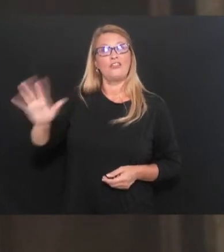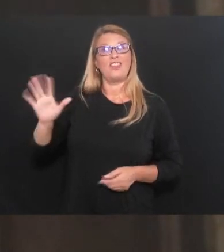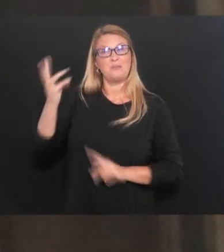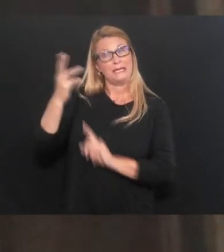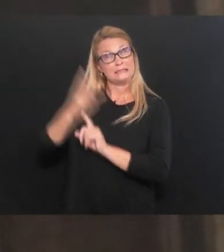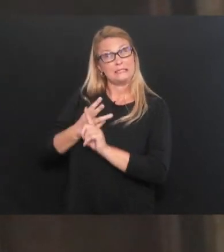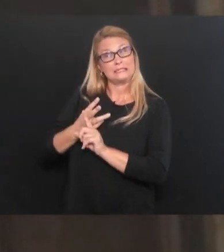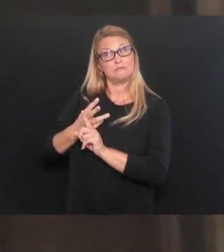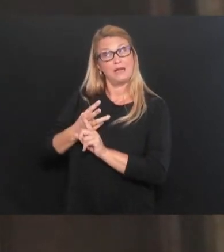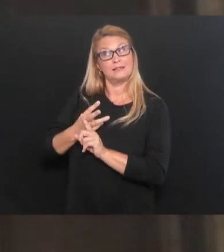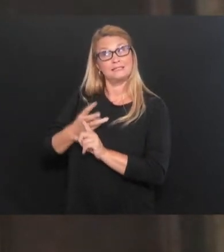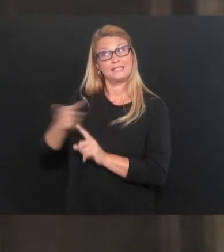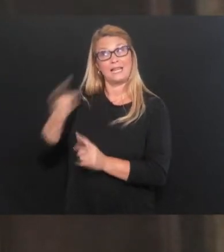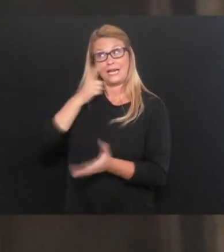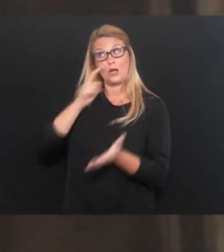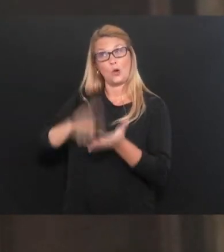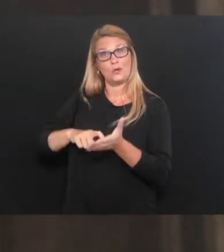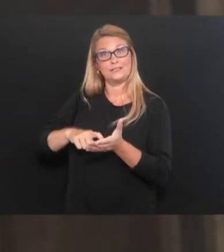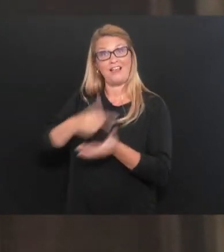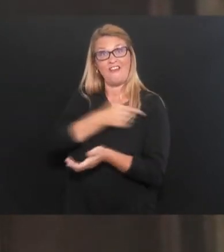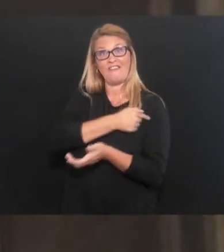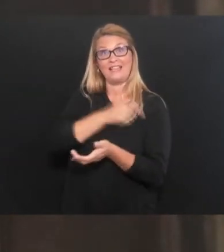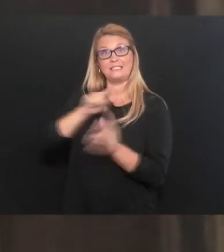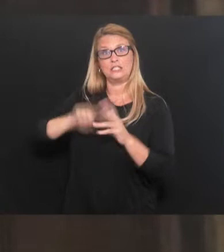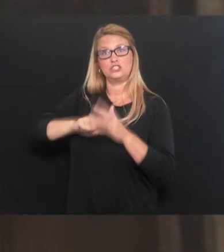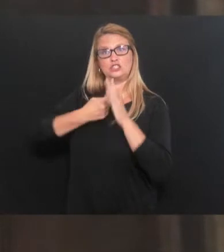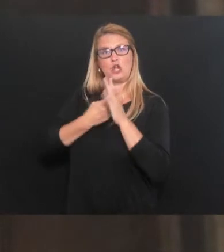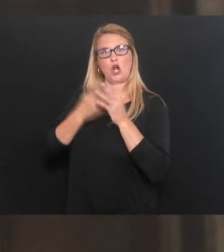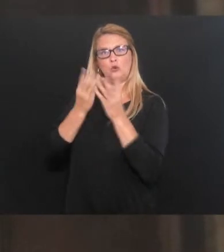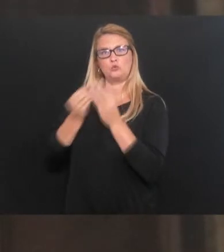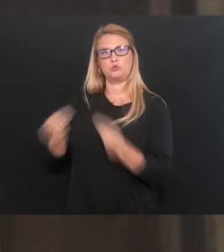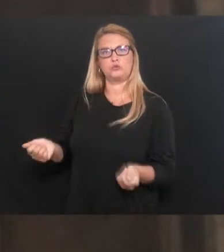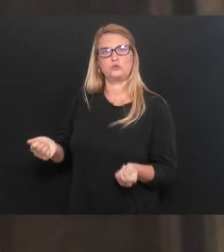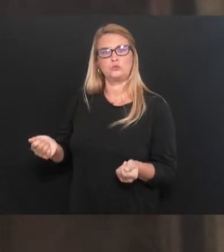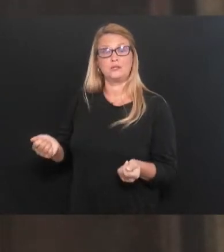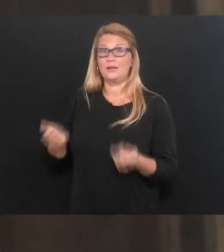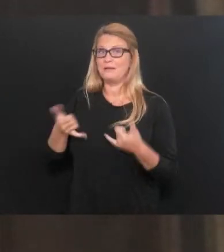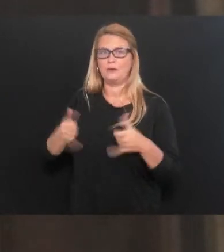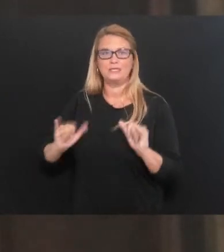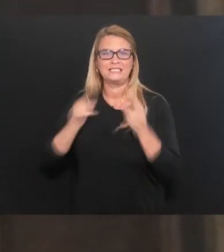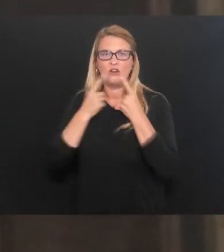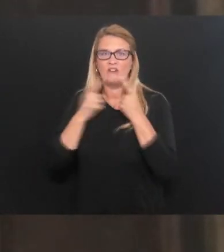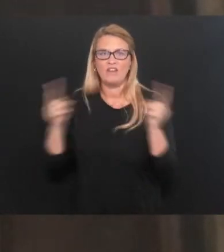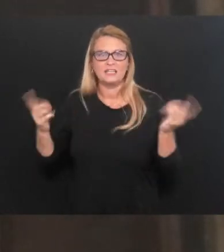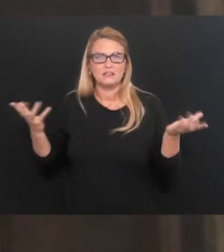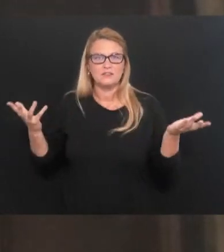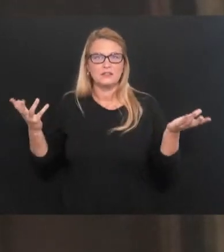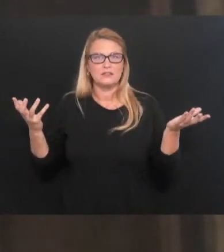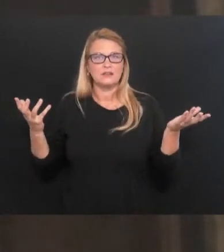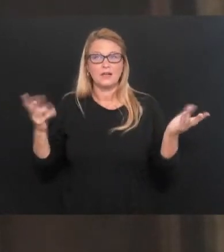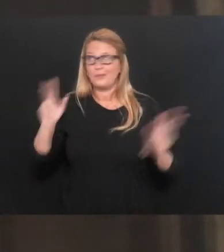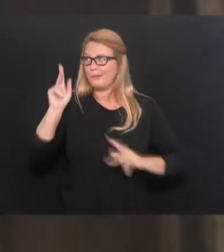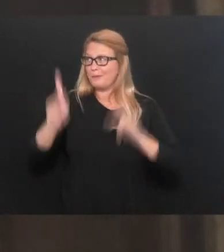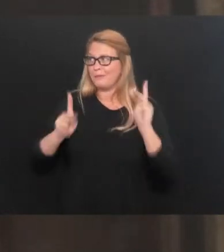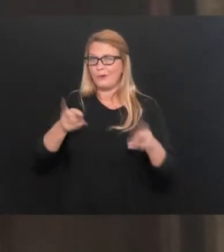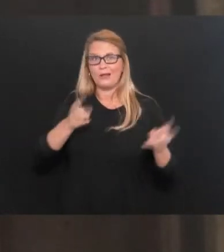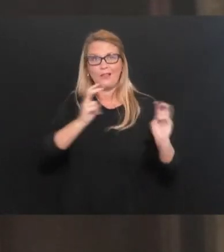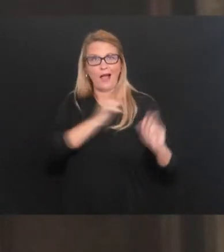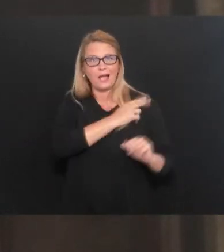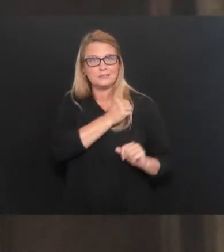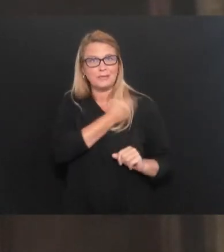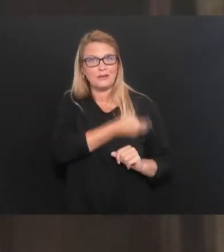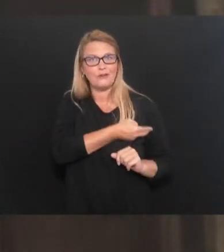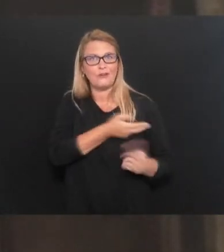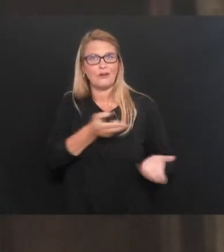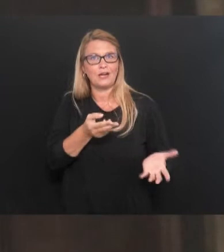vaccines drops some, but still incredibly effective. The people that are in the hospital, the governor just said,